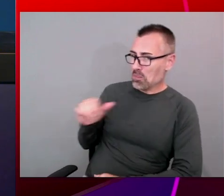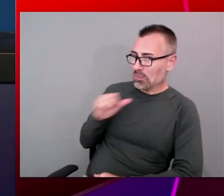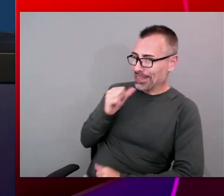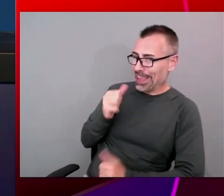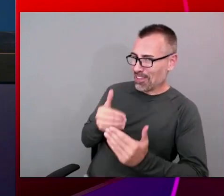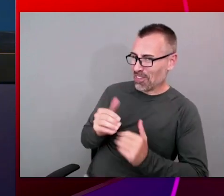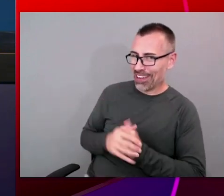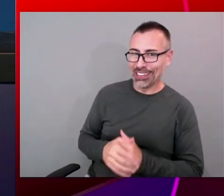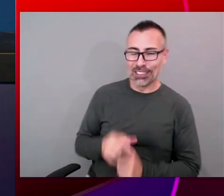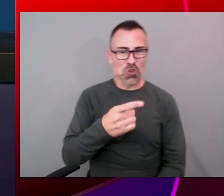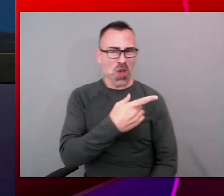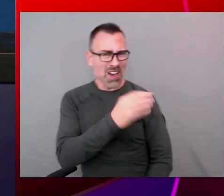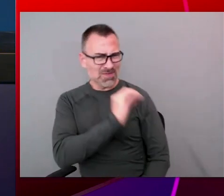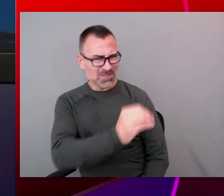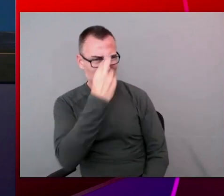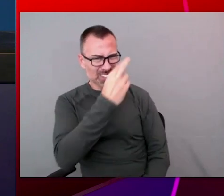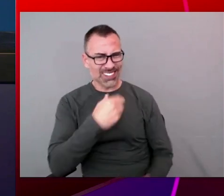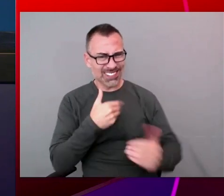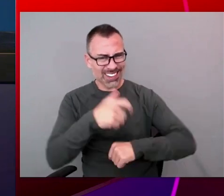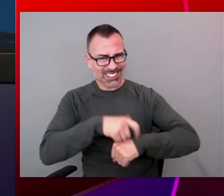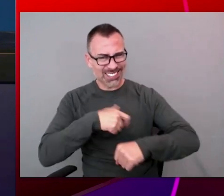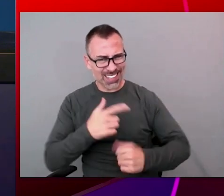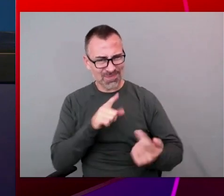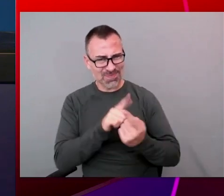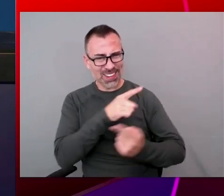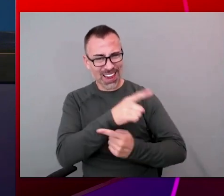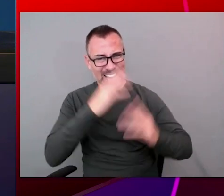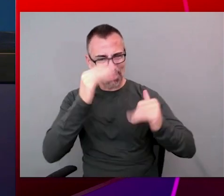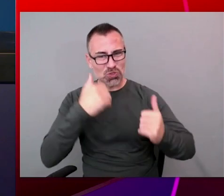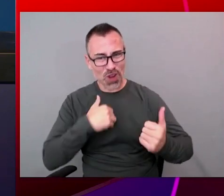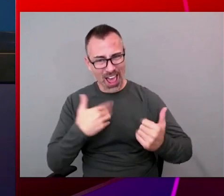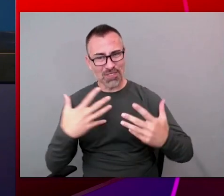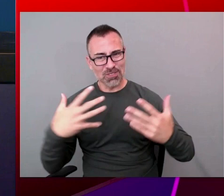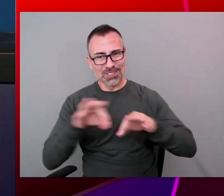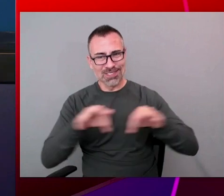Next time we meet up, I expect you to got your degree. Yeah.